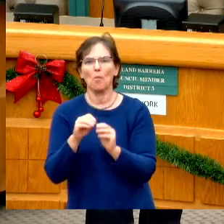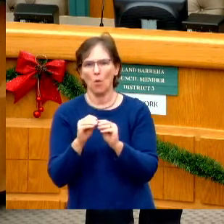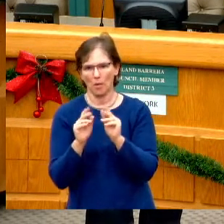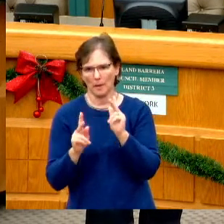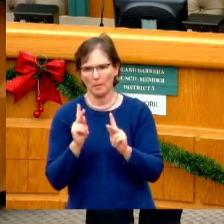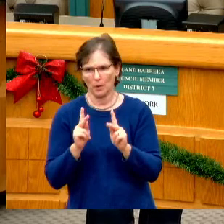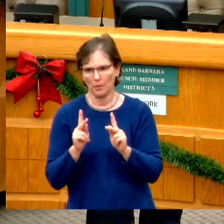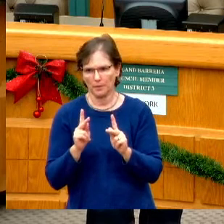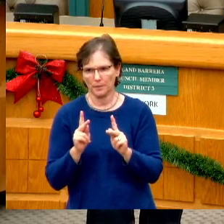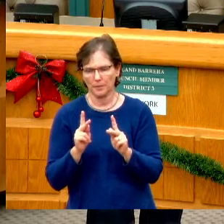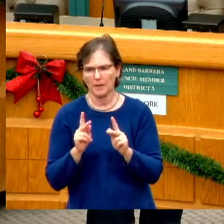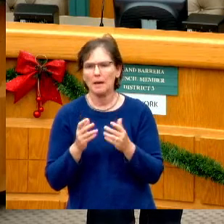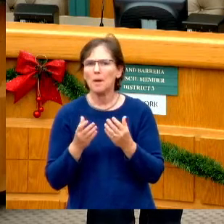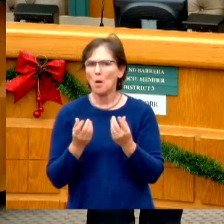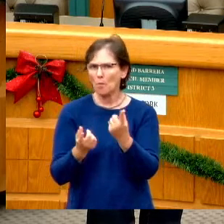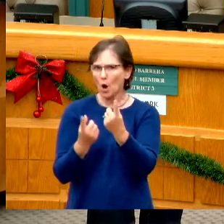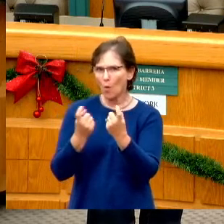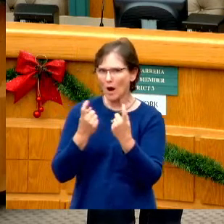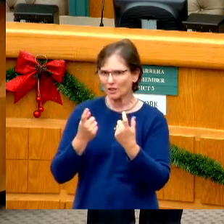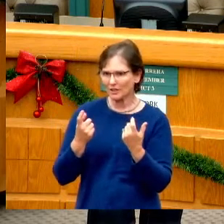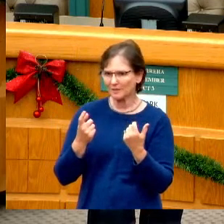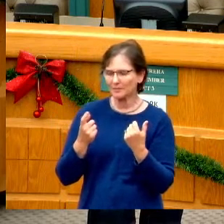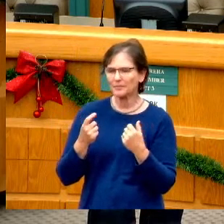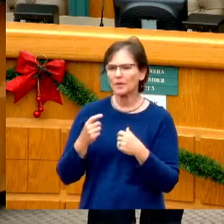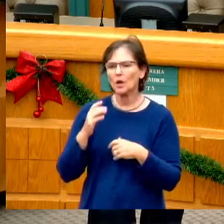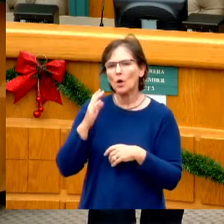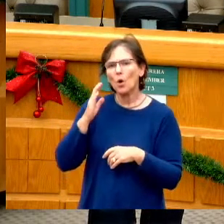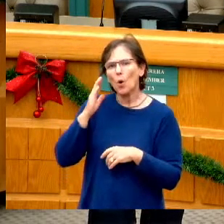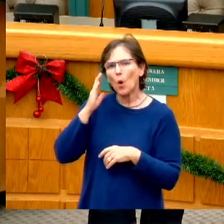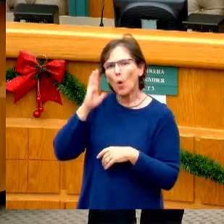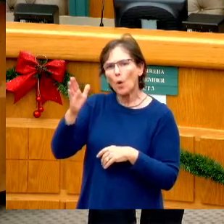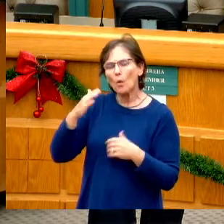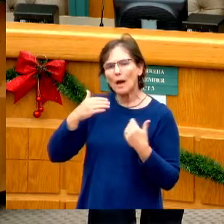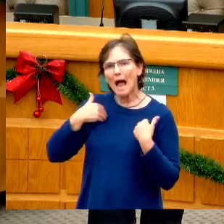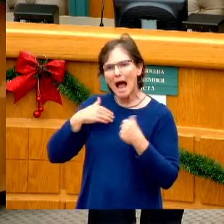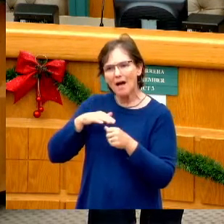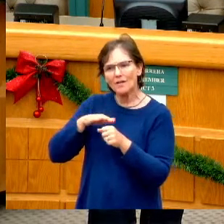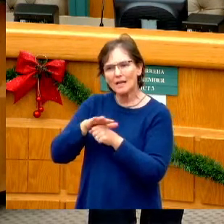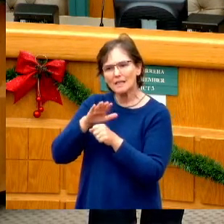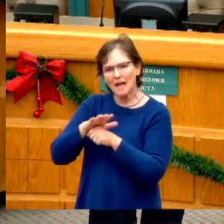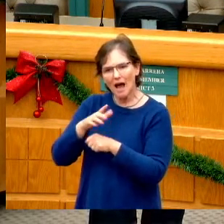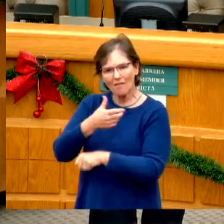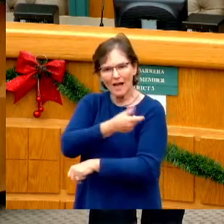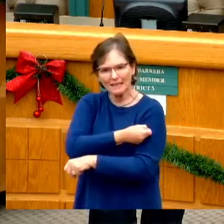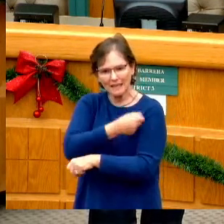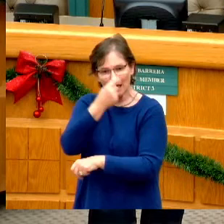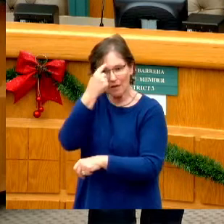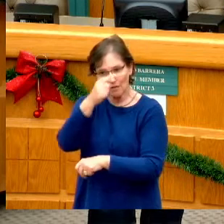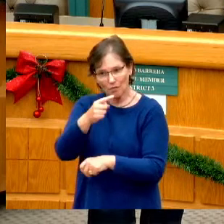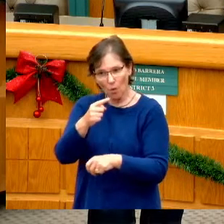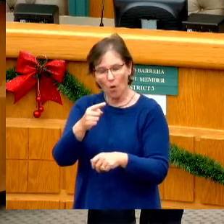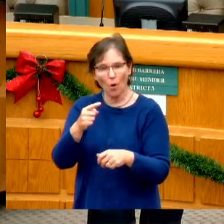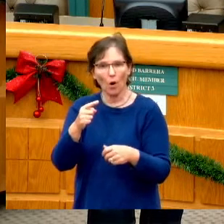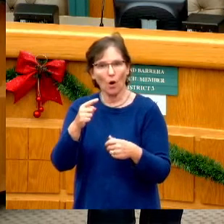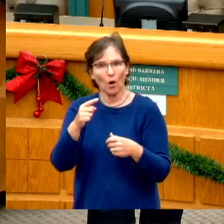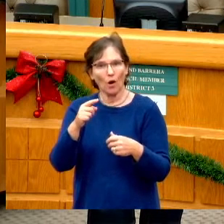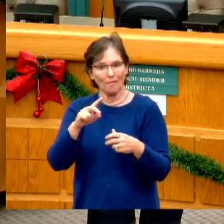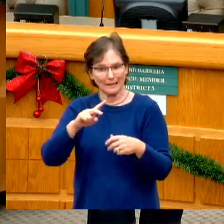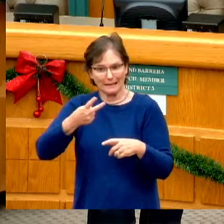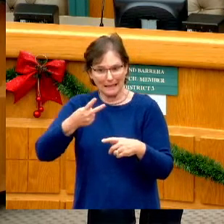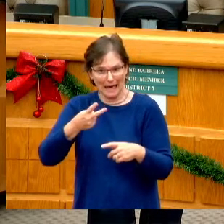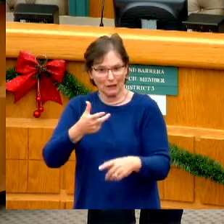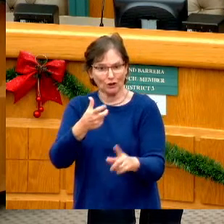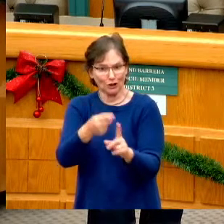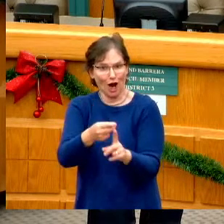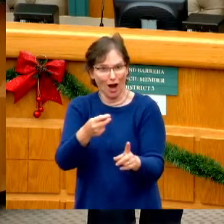mic is on. It was, will there be enough vaccines for the second dose, considering it has to be 21 days apart, which you already answered. But Yes,